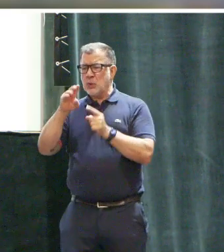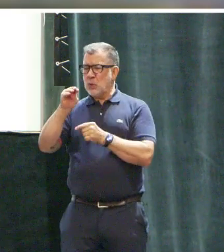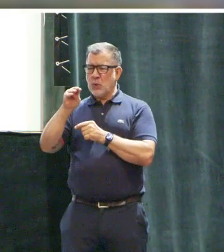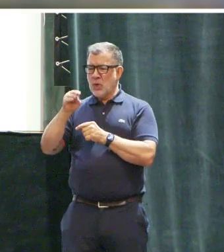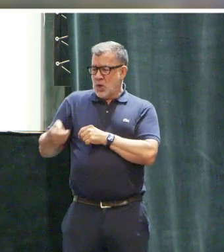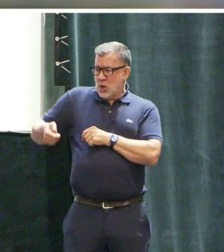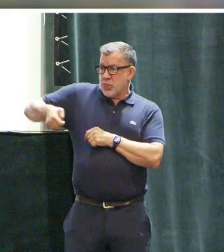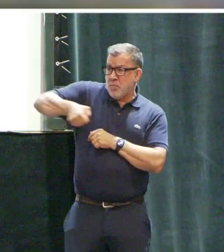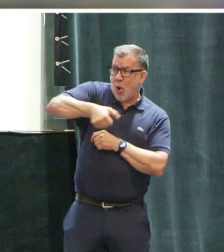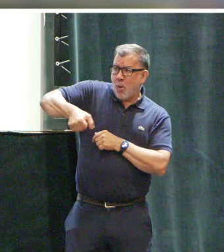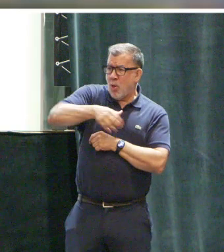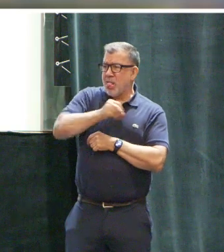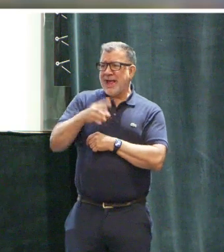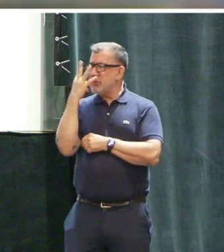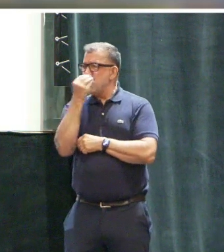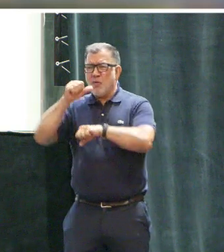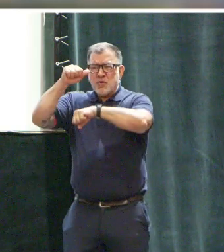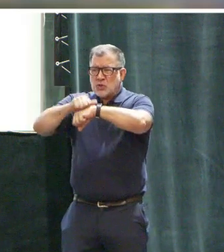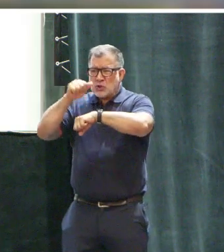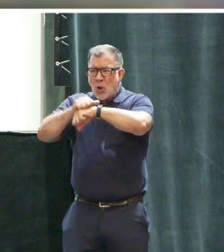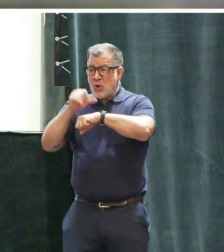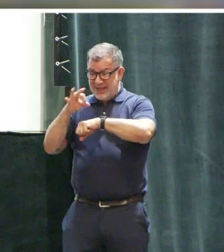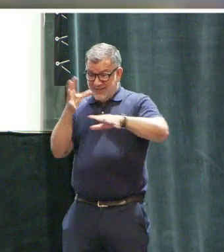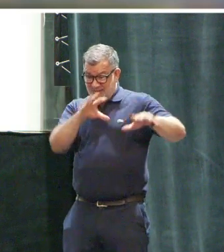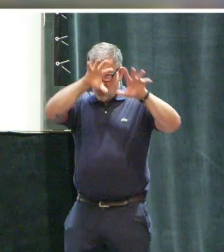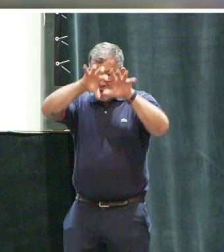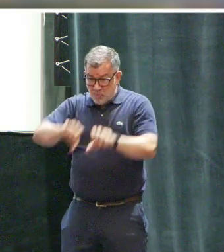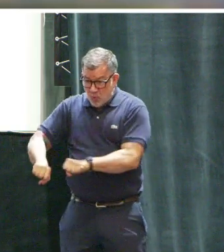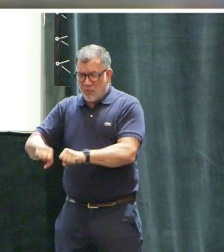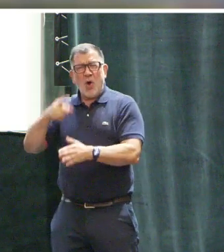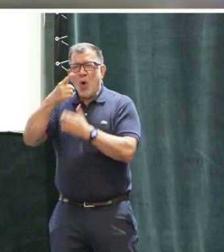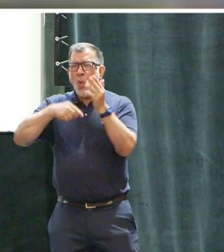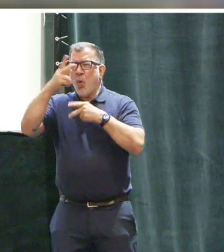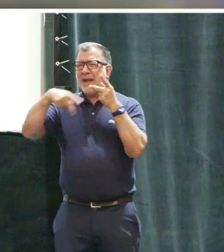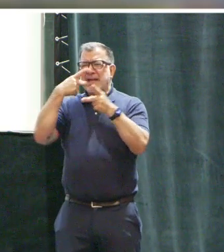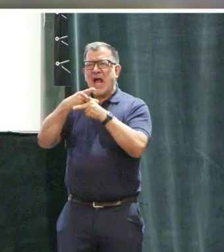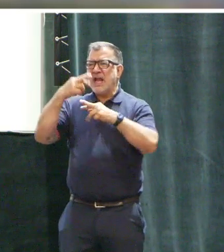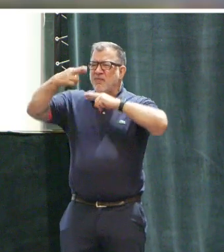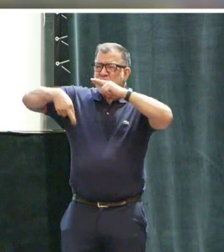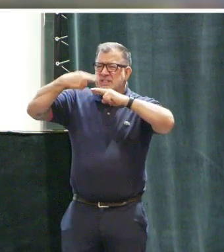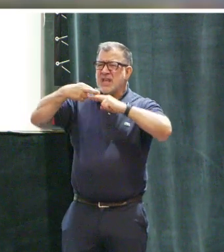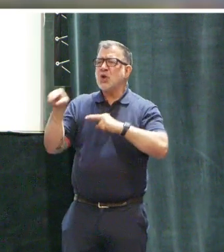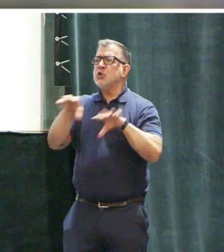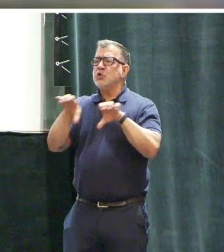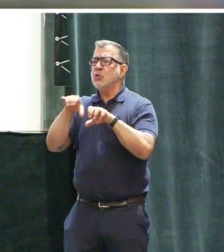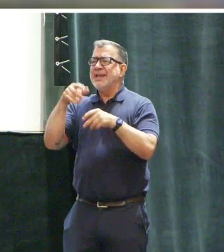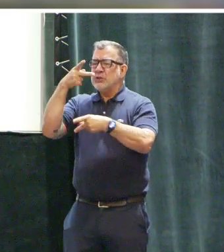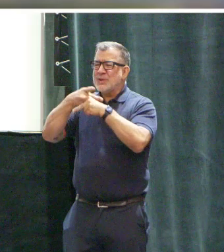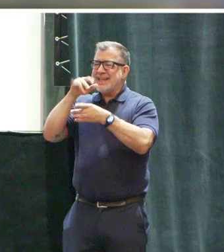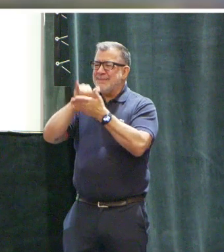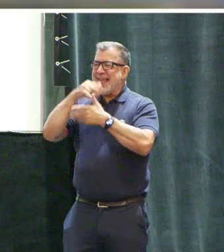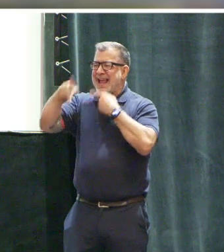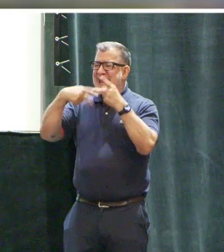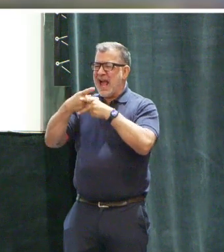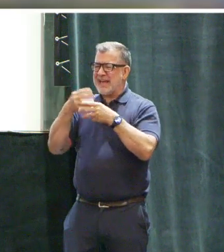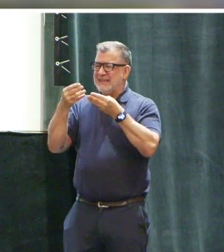we had? If it's going to be removed, what kind of recycling are you doing to retain that type of materiality in the